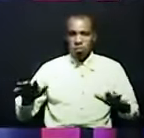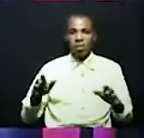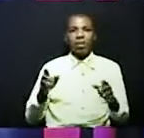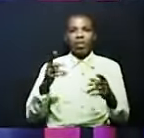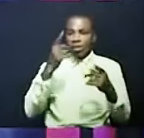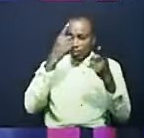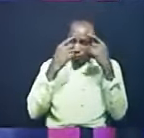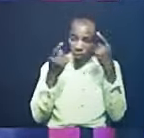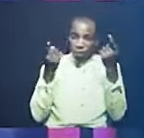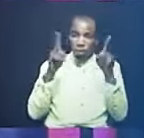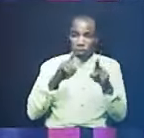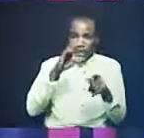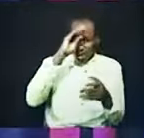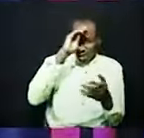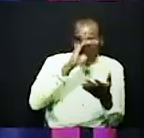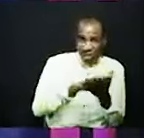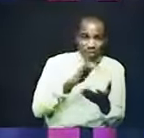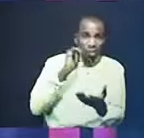the relationship.